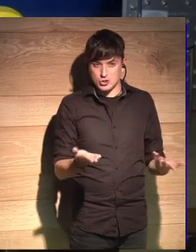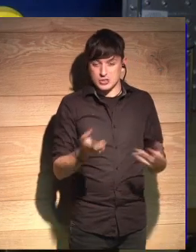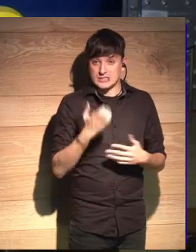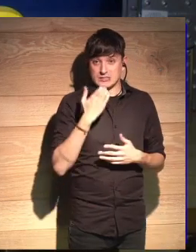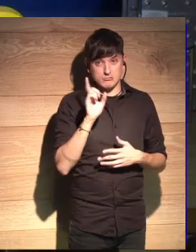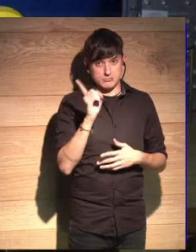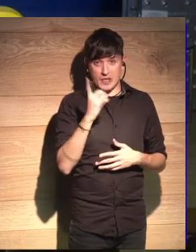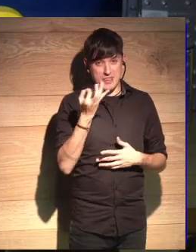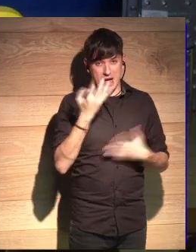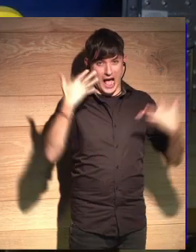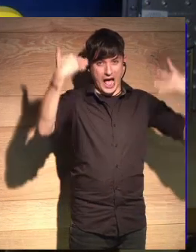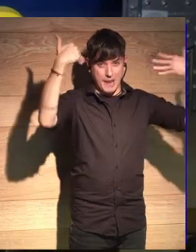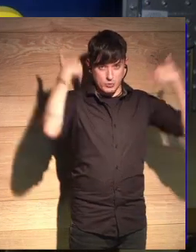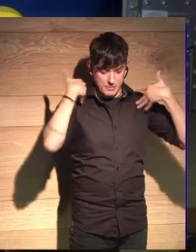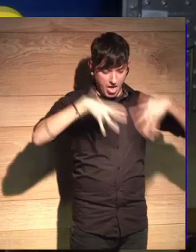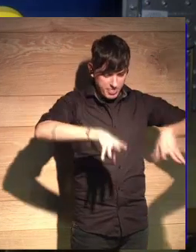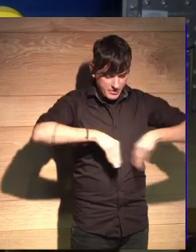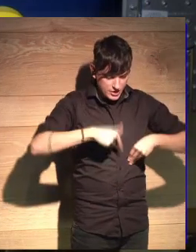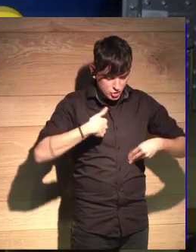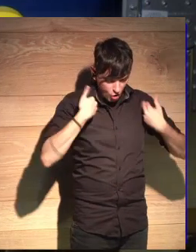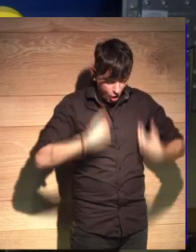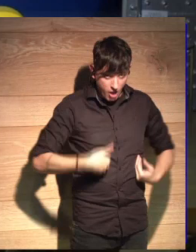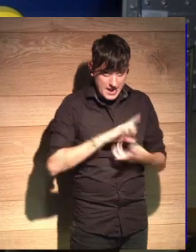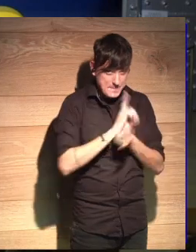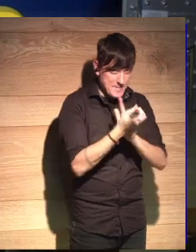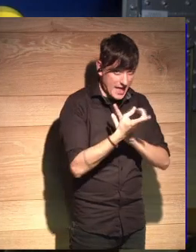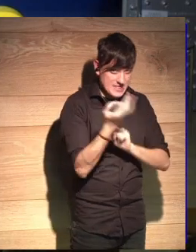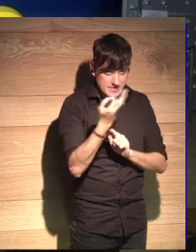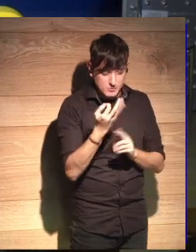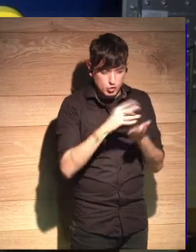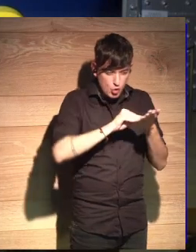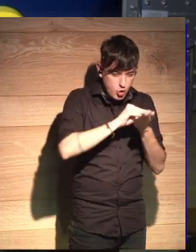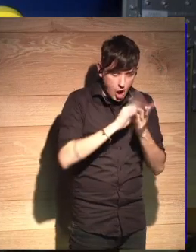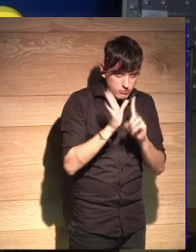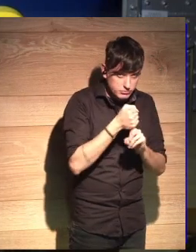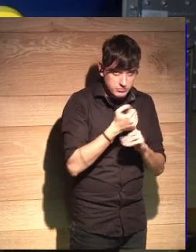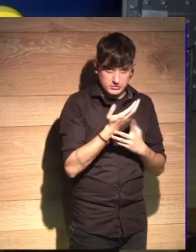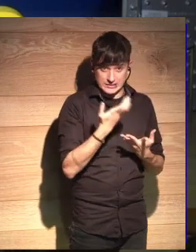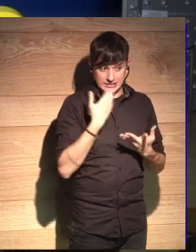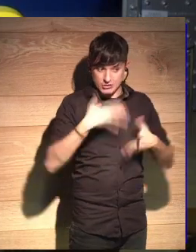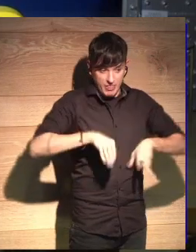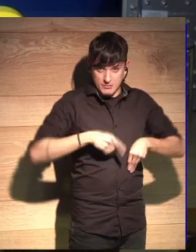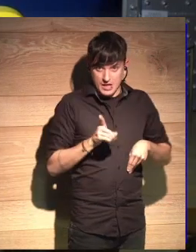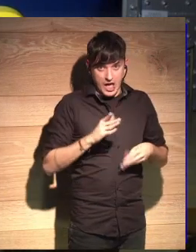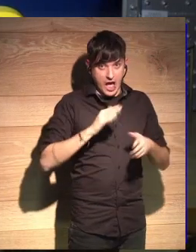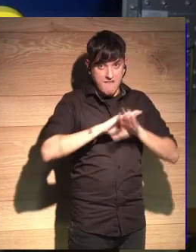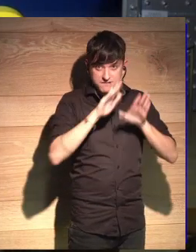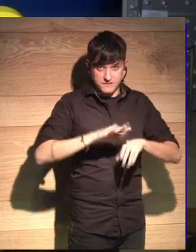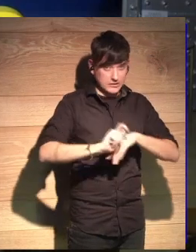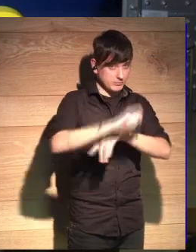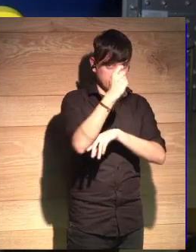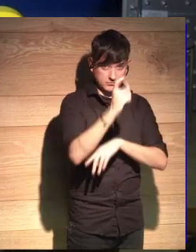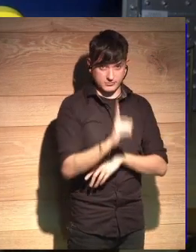that you have to do something, you have to change to resolve the crisis, then you're not going to succeed. The Japanese